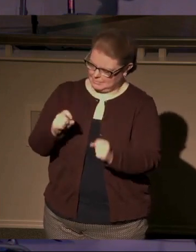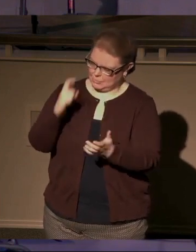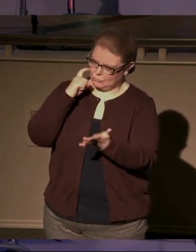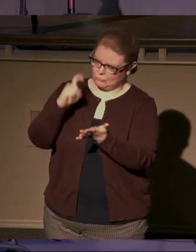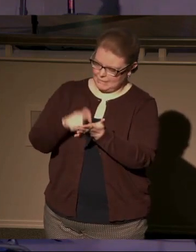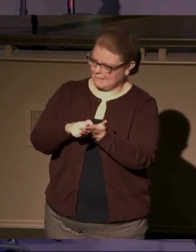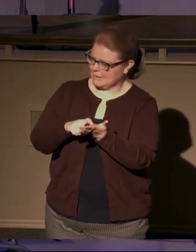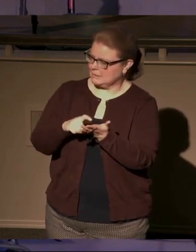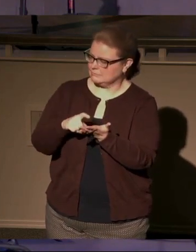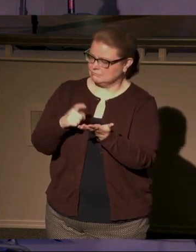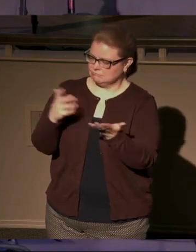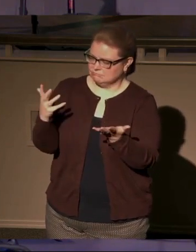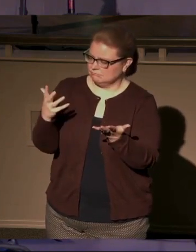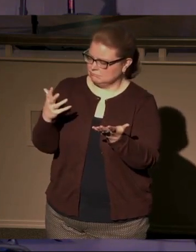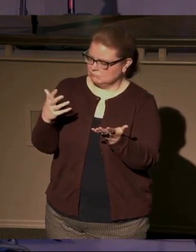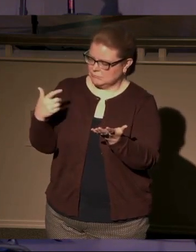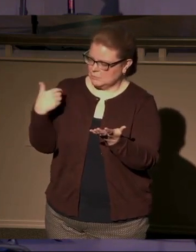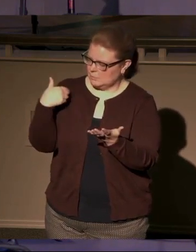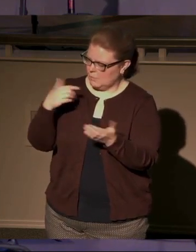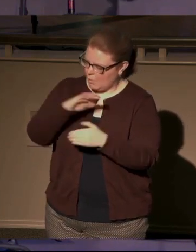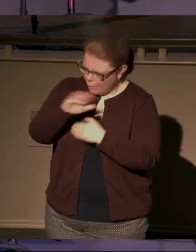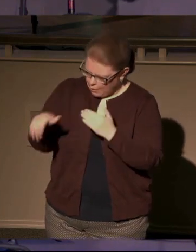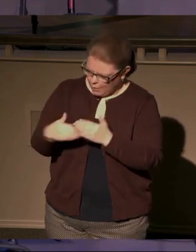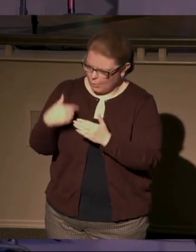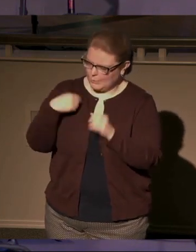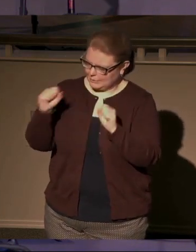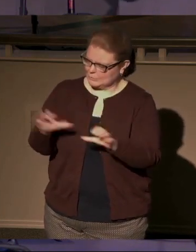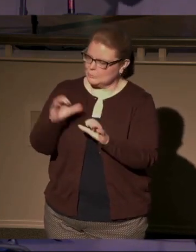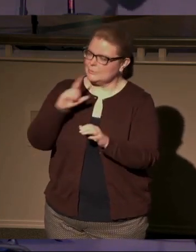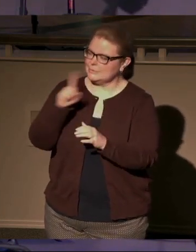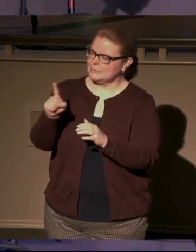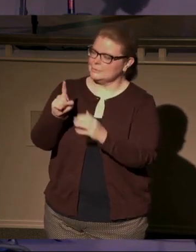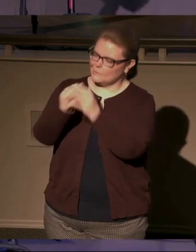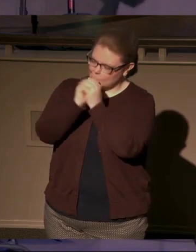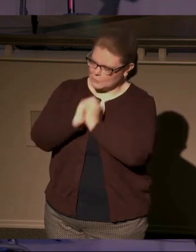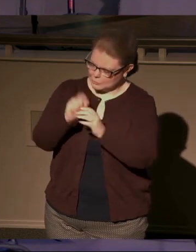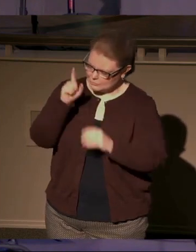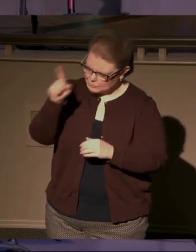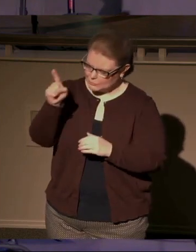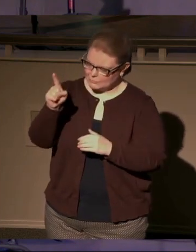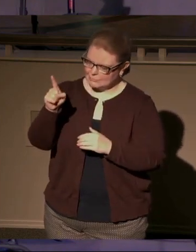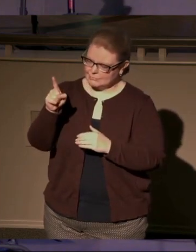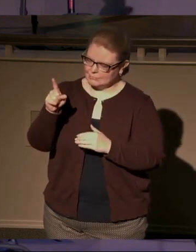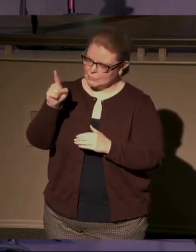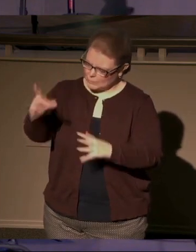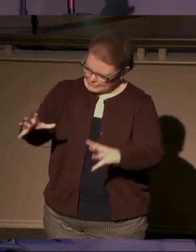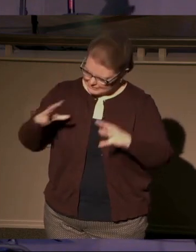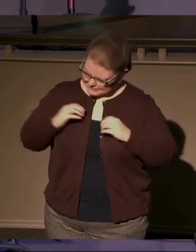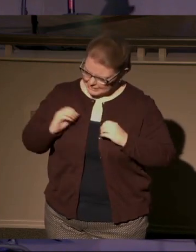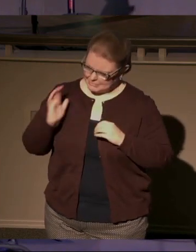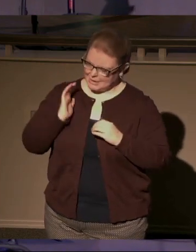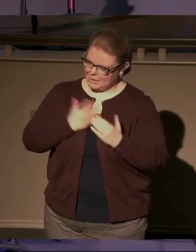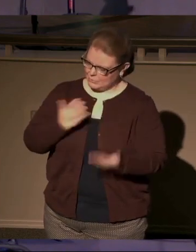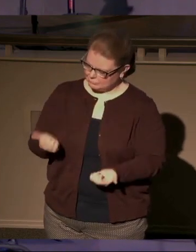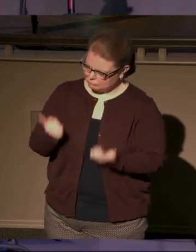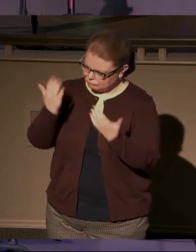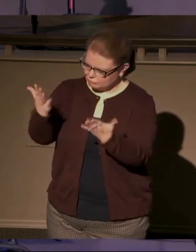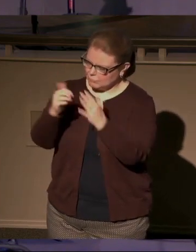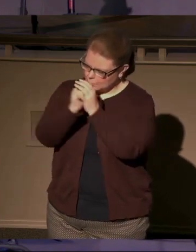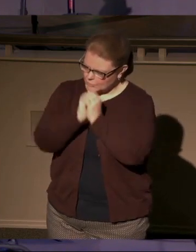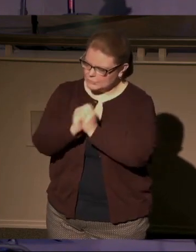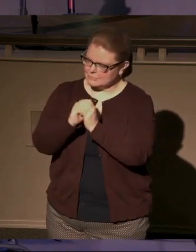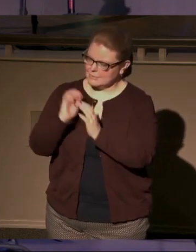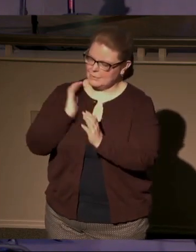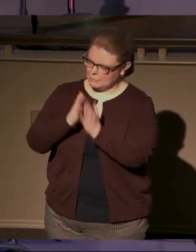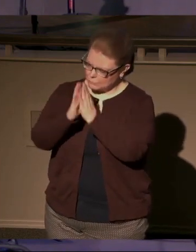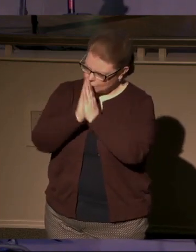is worship you. And please, accept our worship. Listen to our songs, to our prayers. We live